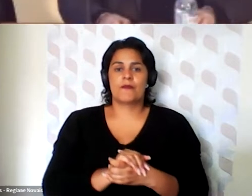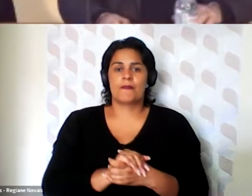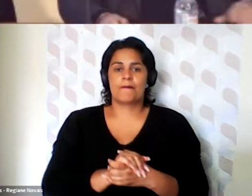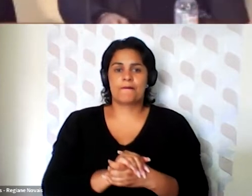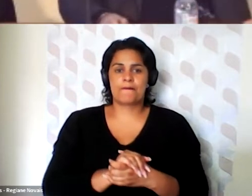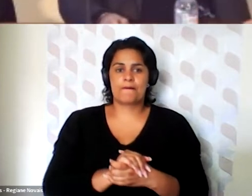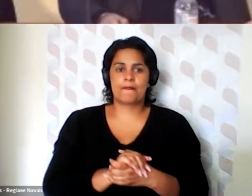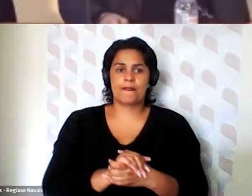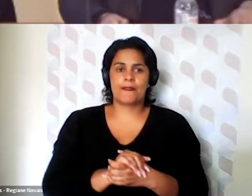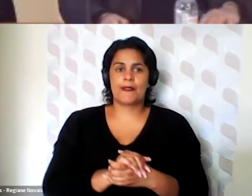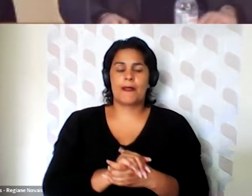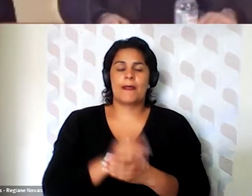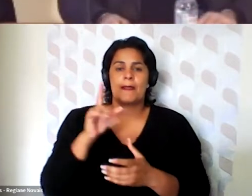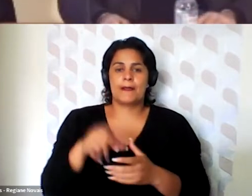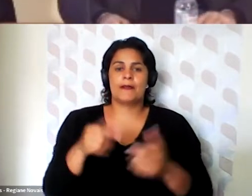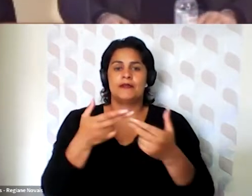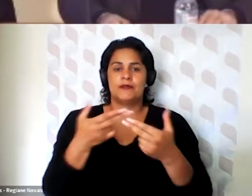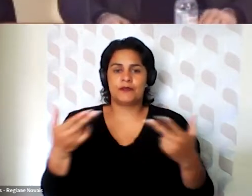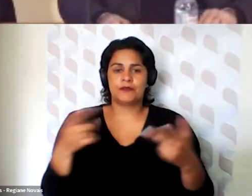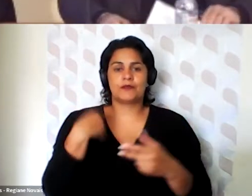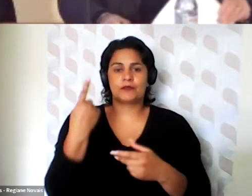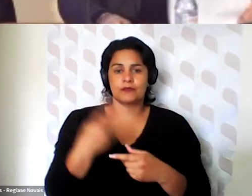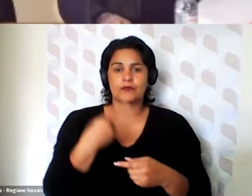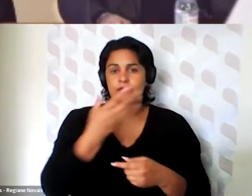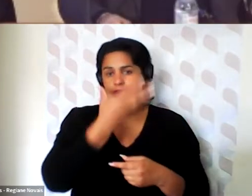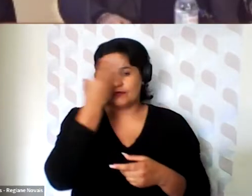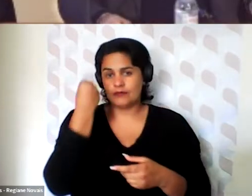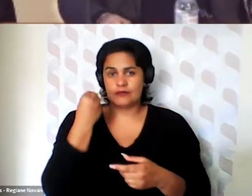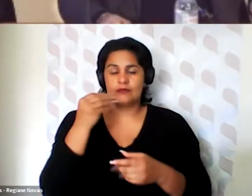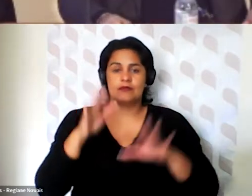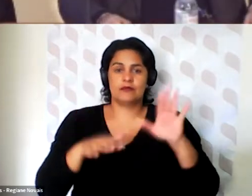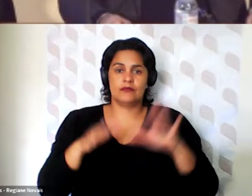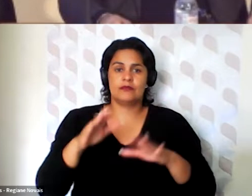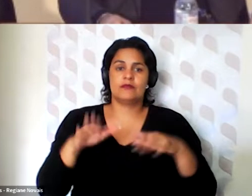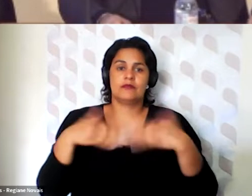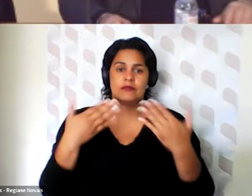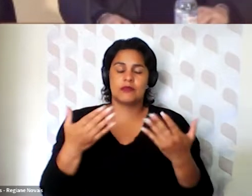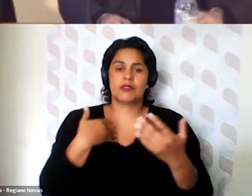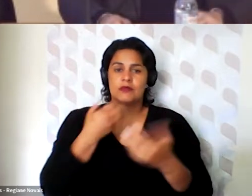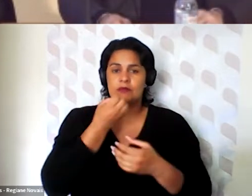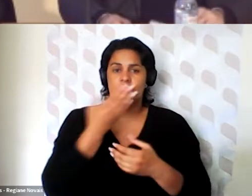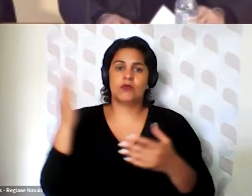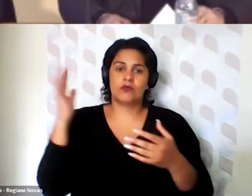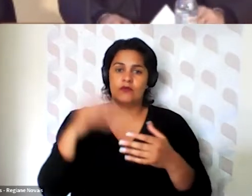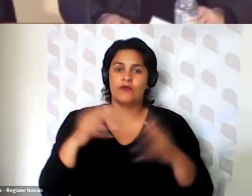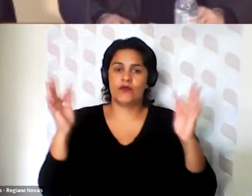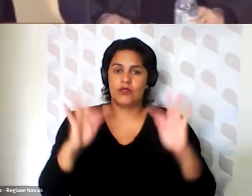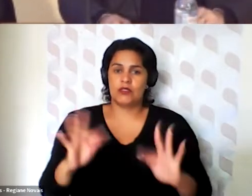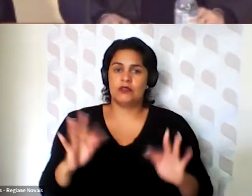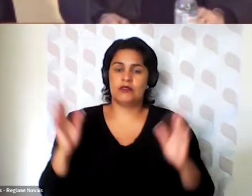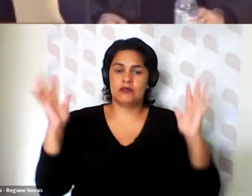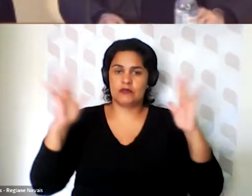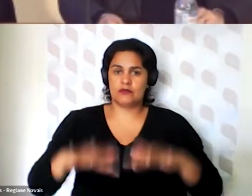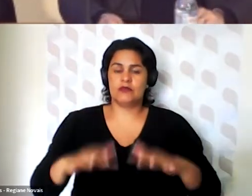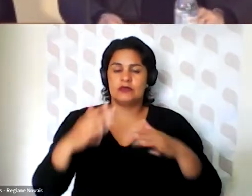that brought Brazil to adhere to the OECD? Brazil used to, well, it's a very important country, largest in